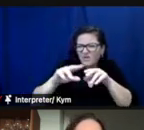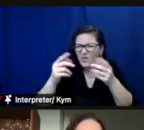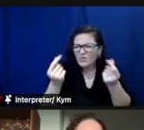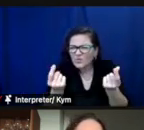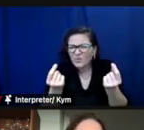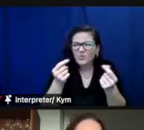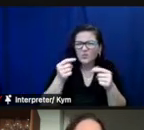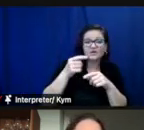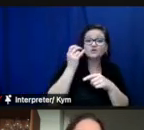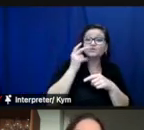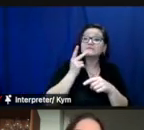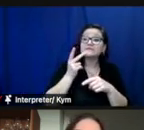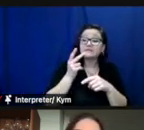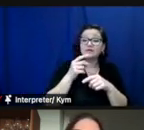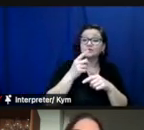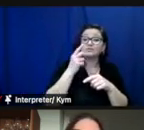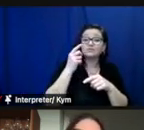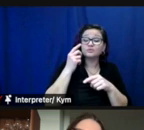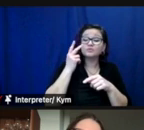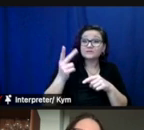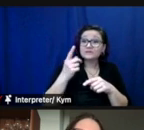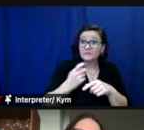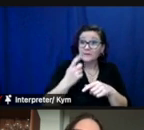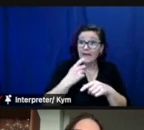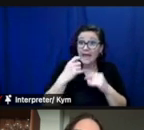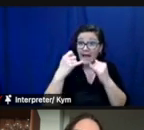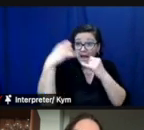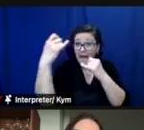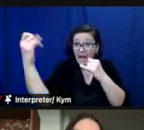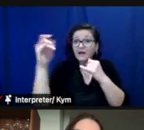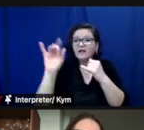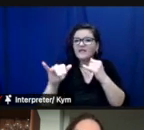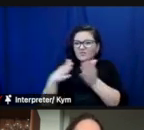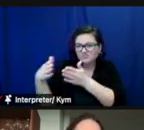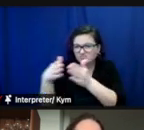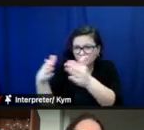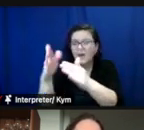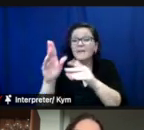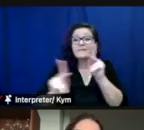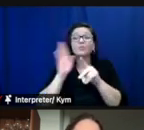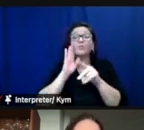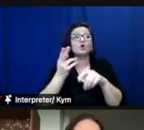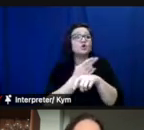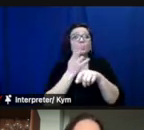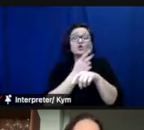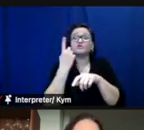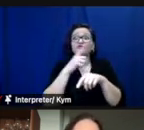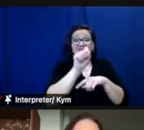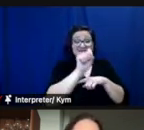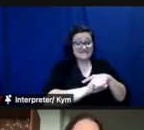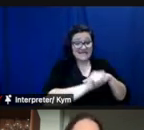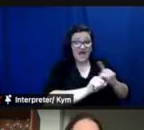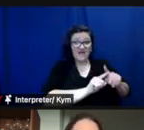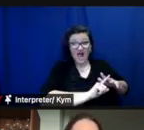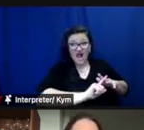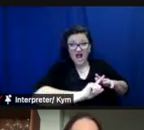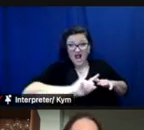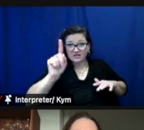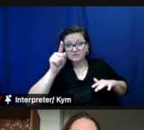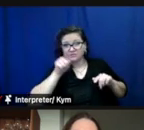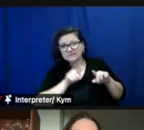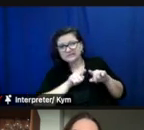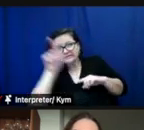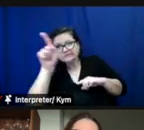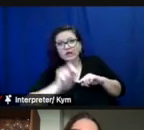red lines on here. So these were basically routes that people could take out of the South into the North into freedom. And some